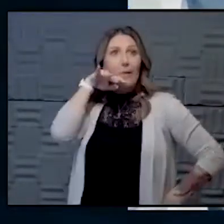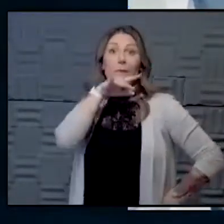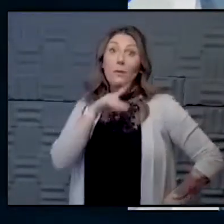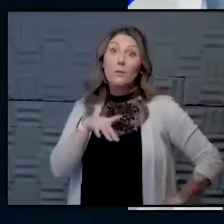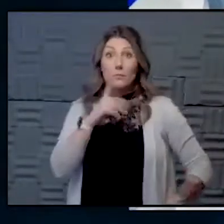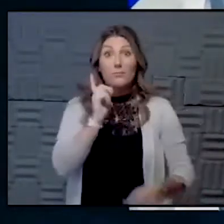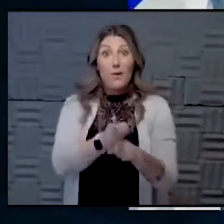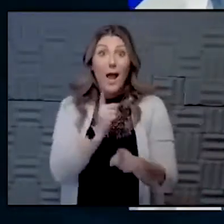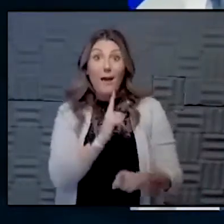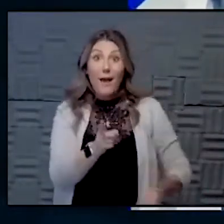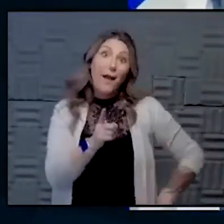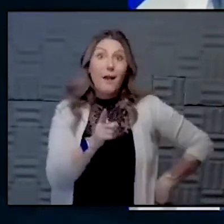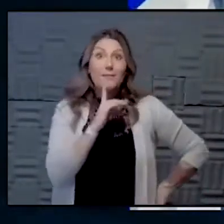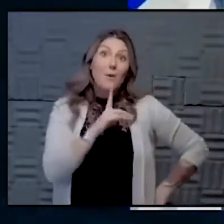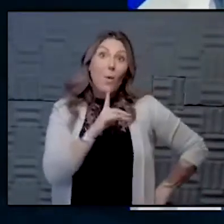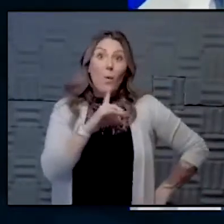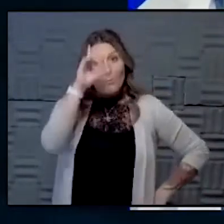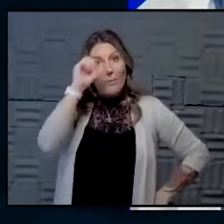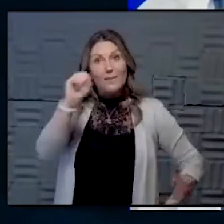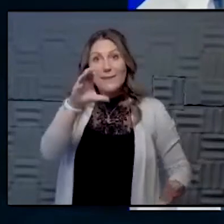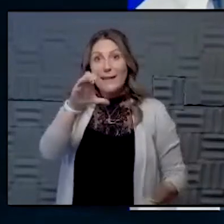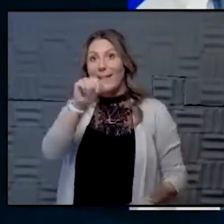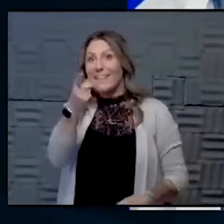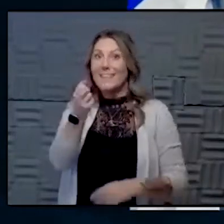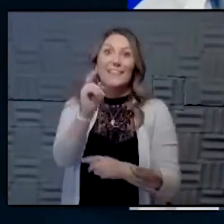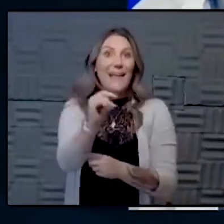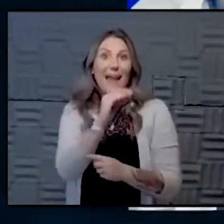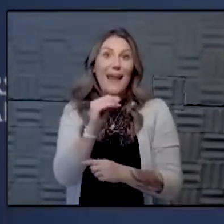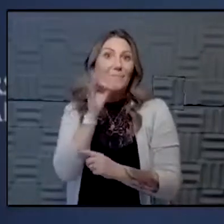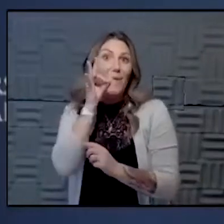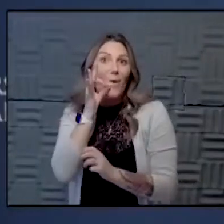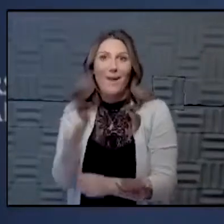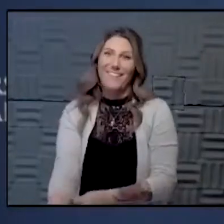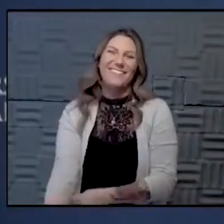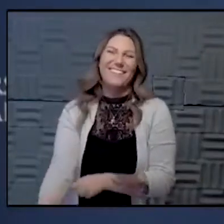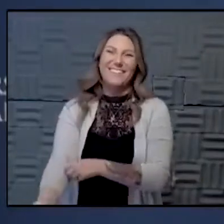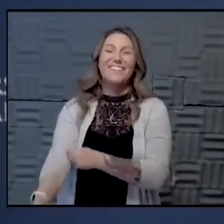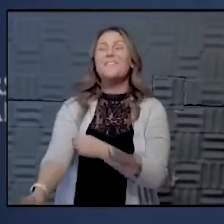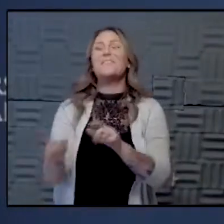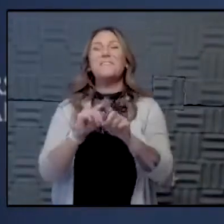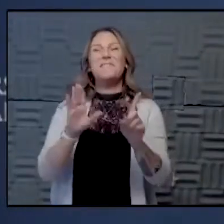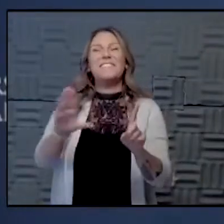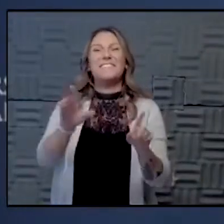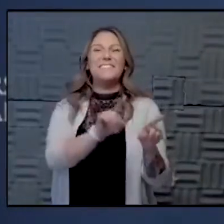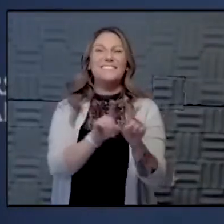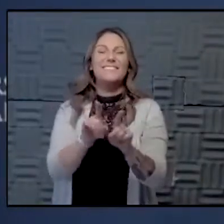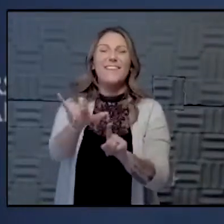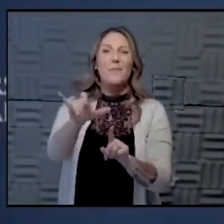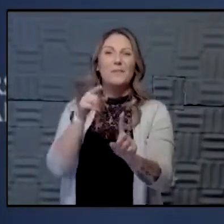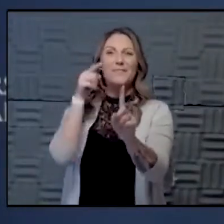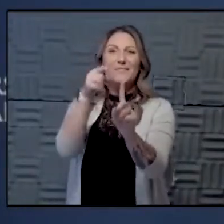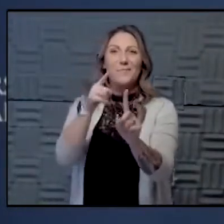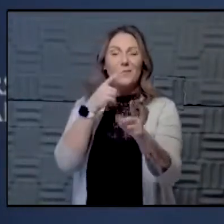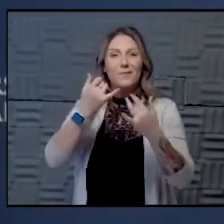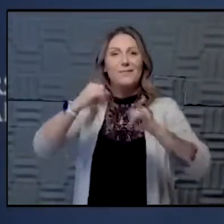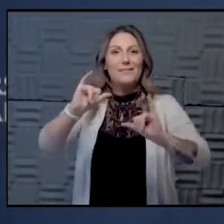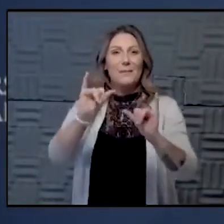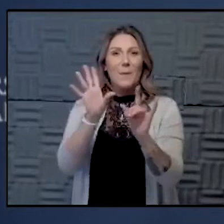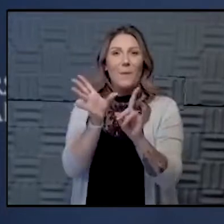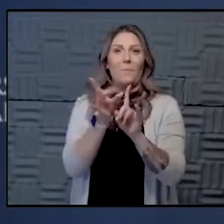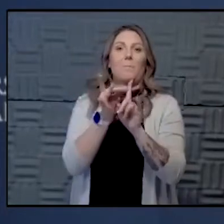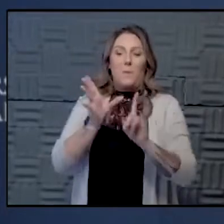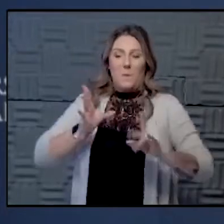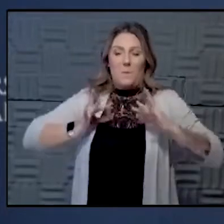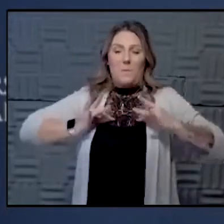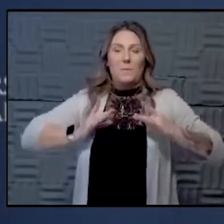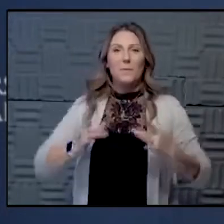neither did Bill Clinton and marijuana. Come on, really? Let's talk about that. But to Dr. Stites' point, it's exactly right. You still absorb. And